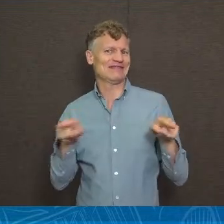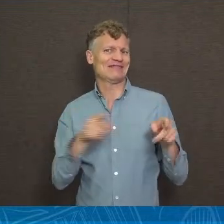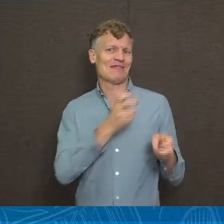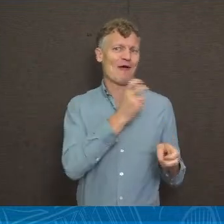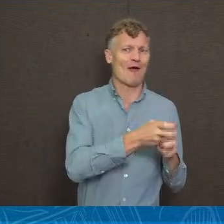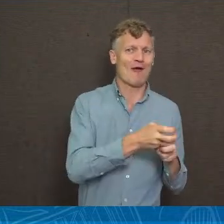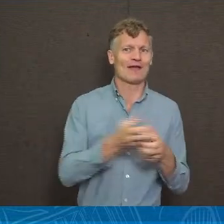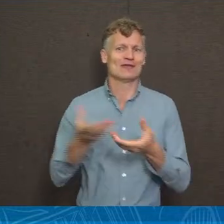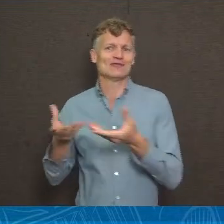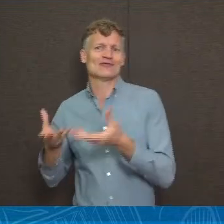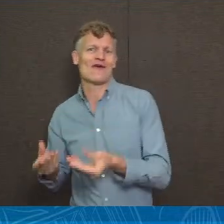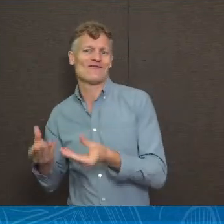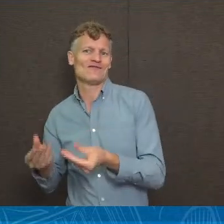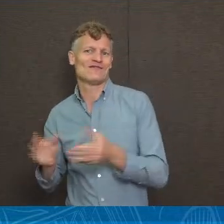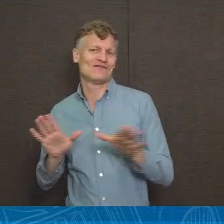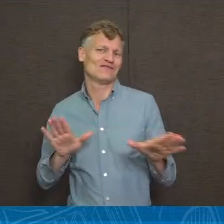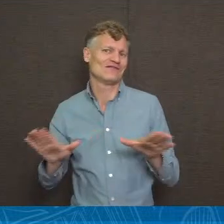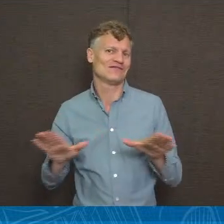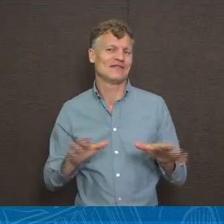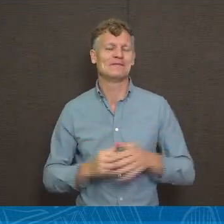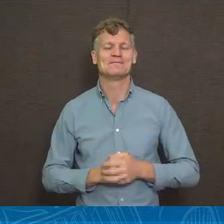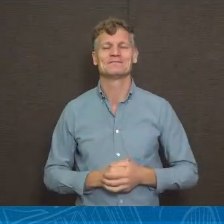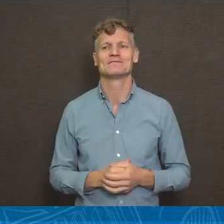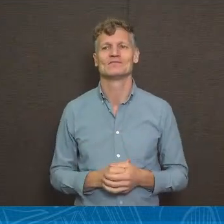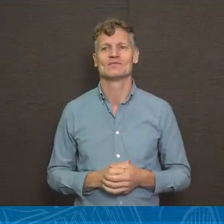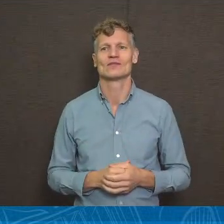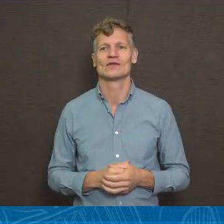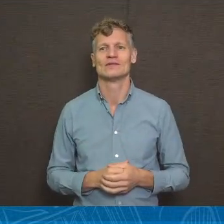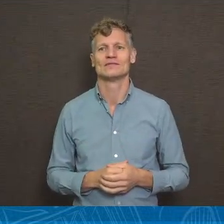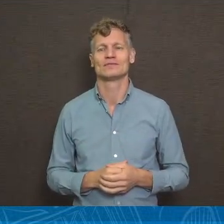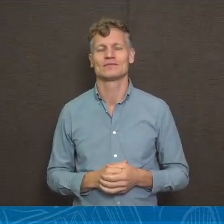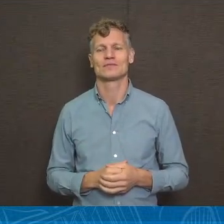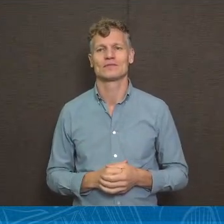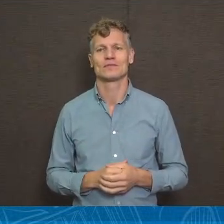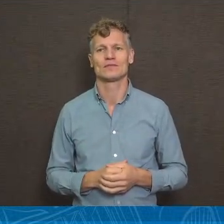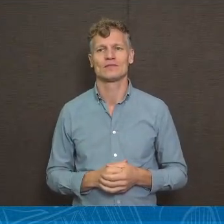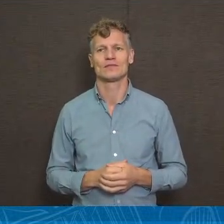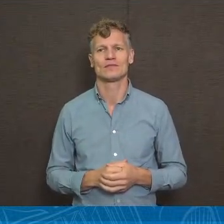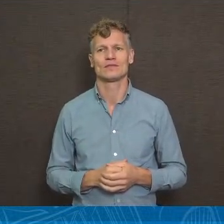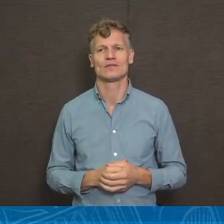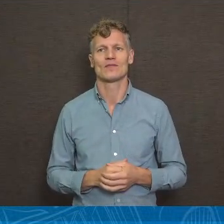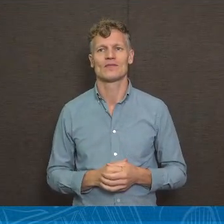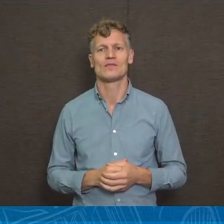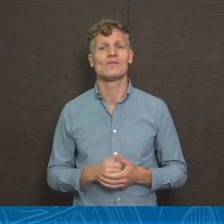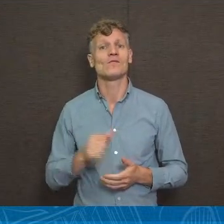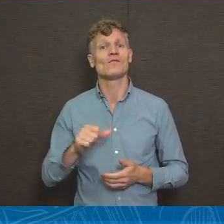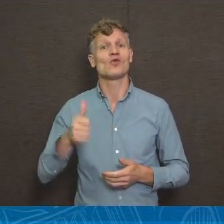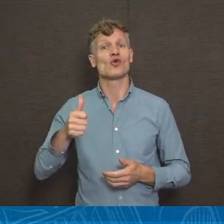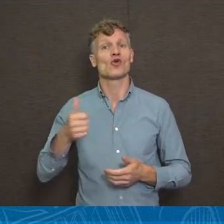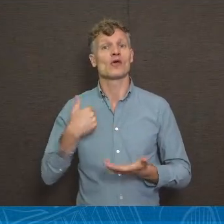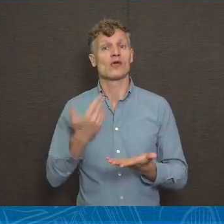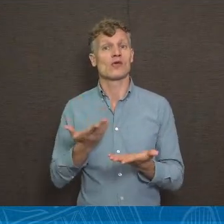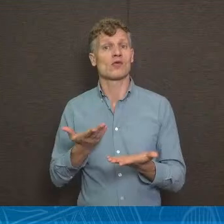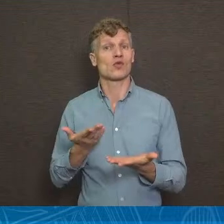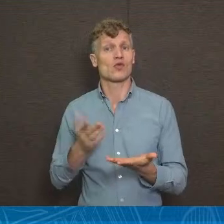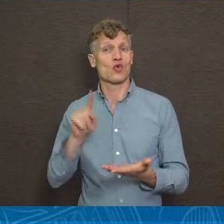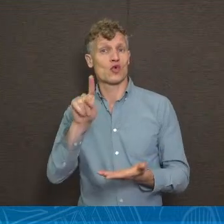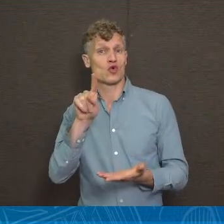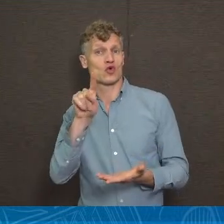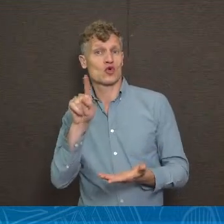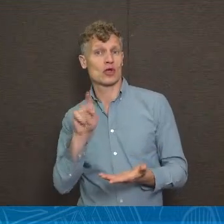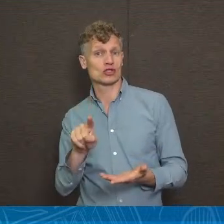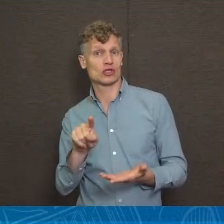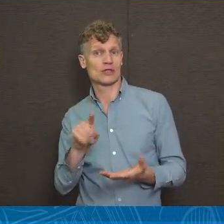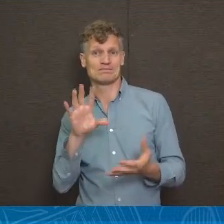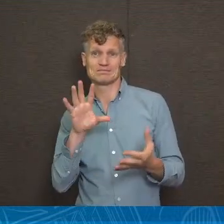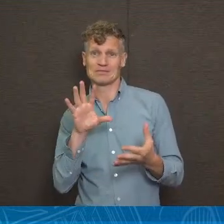I just want to ask the first one. I have a recommendation for your question to assess the